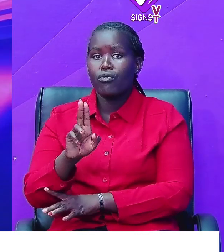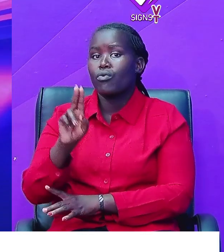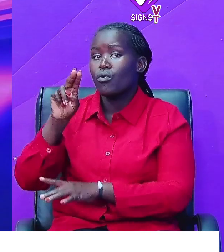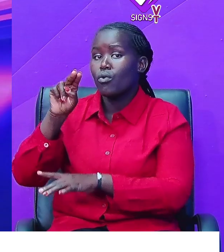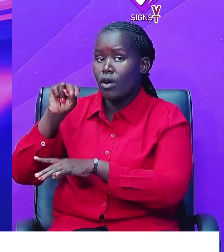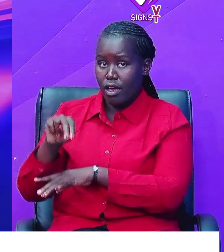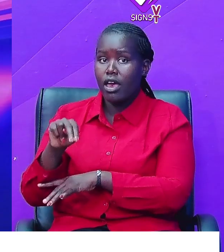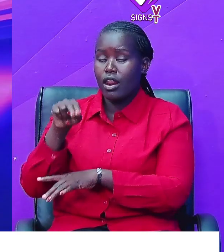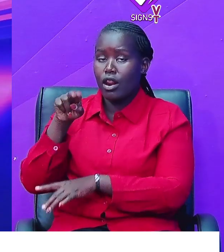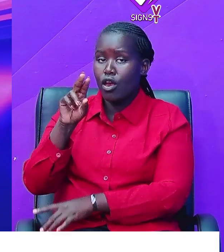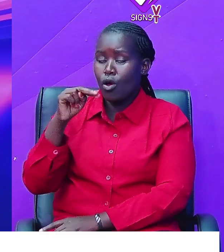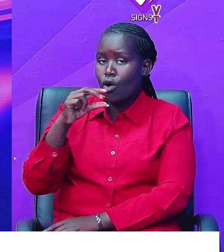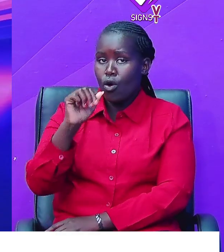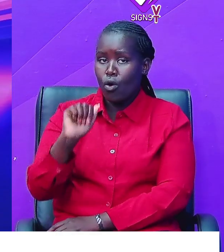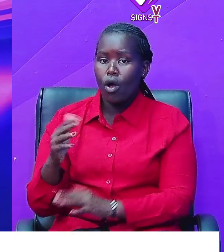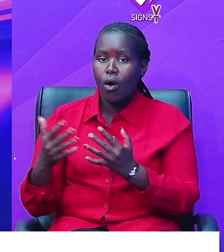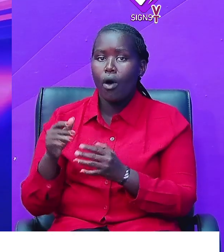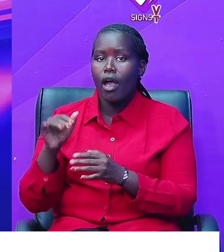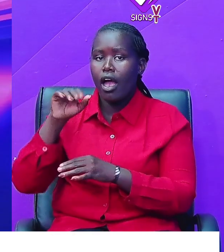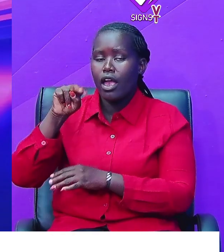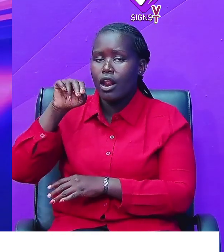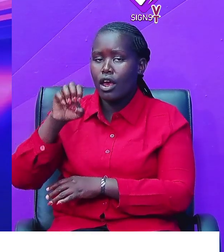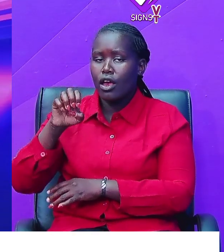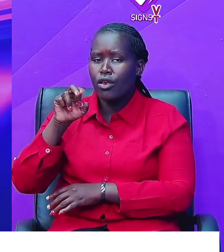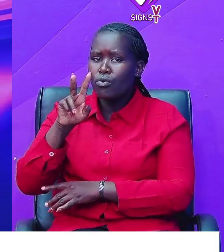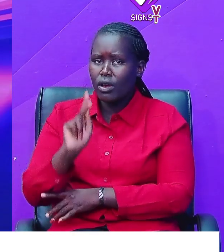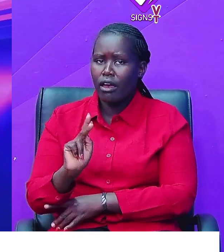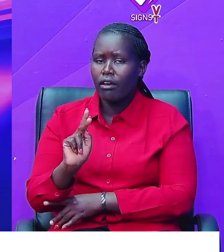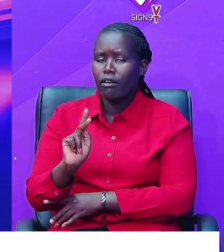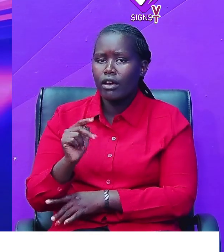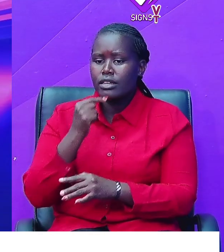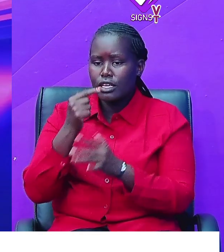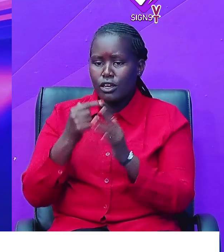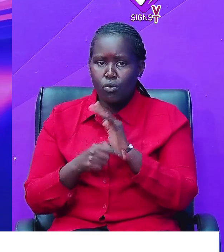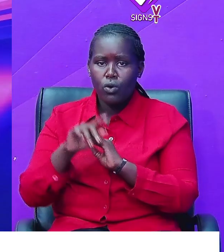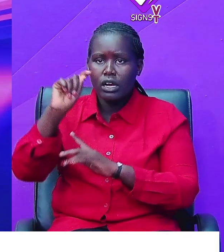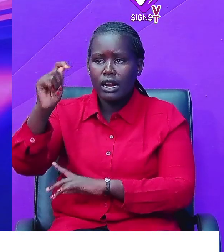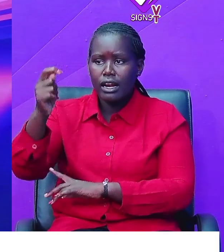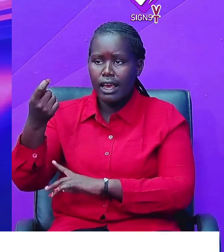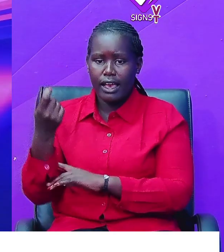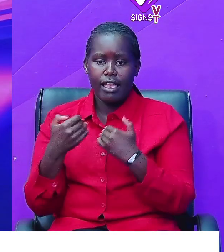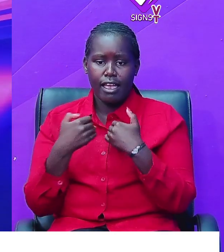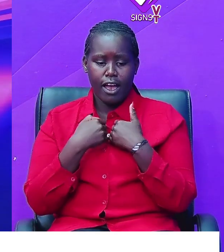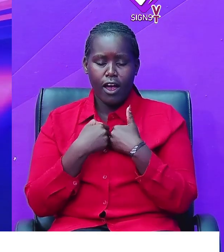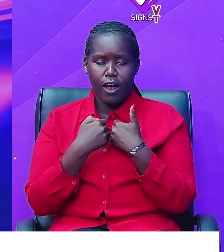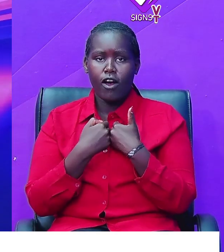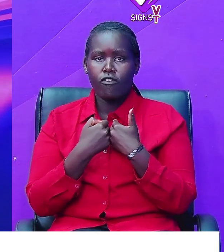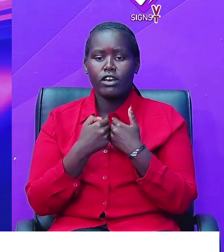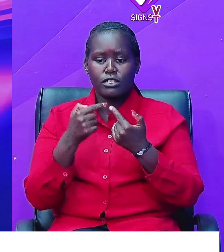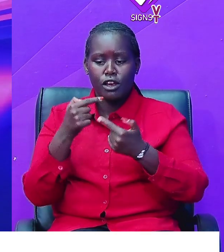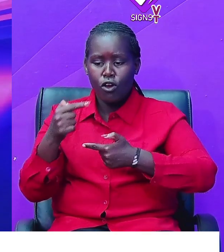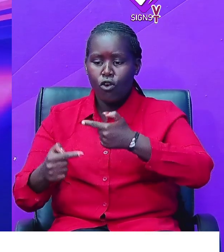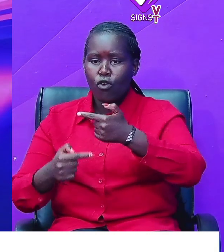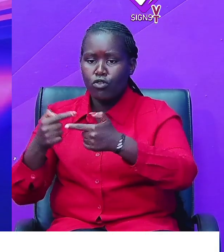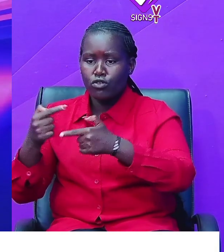Assembly, UNGA, in New York, President Ruto stated that Kenya maintains its unwavering call